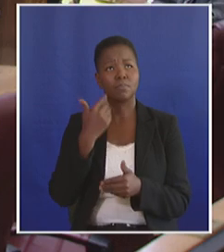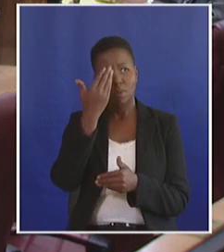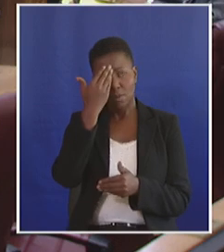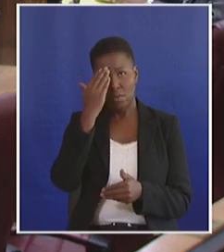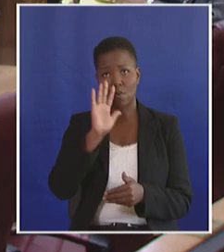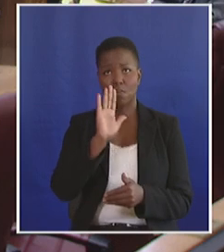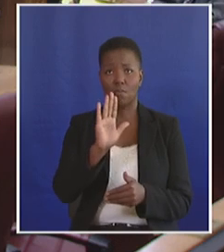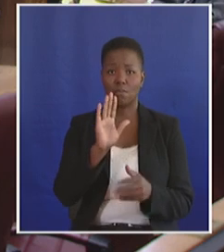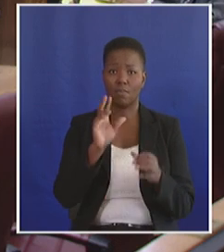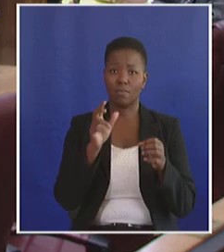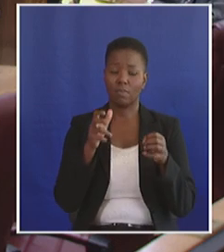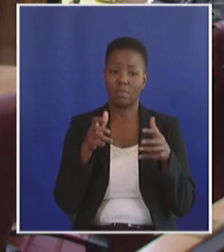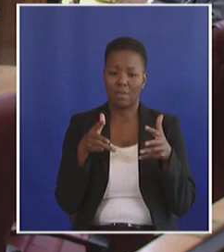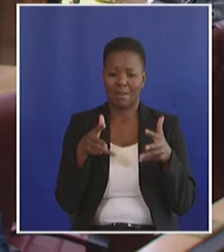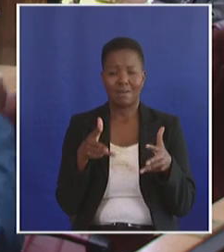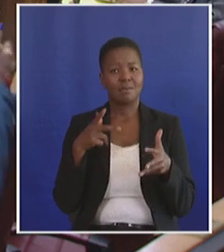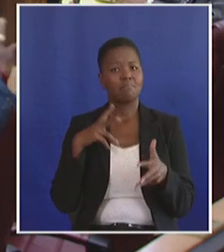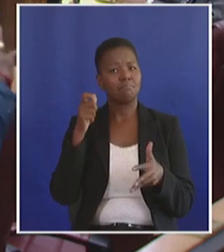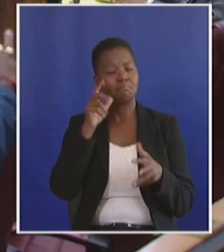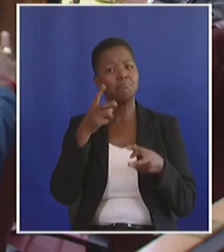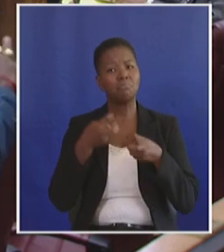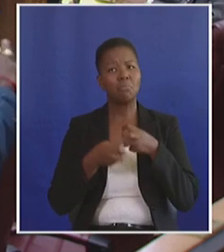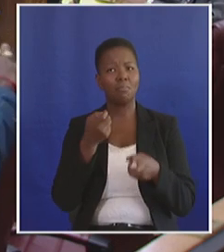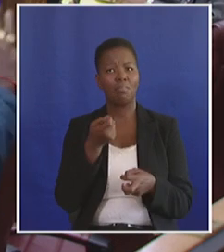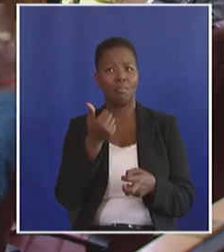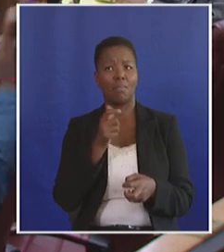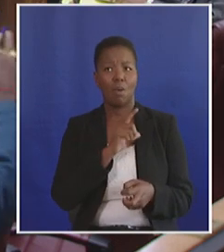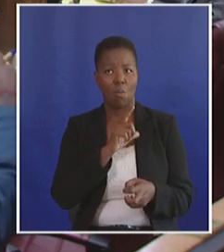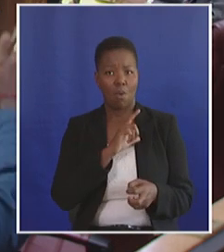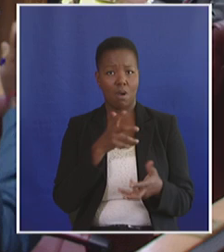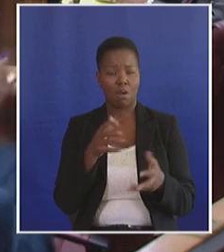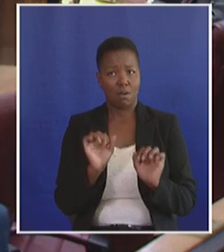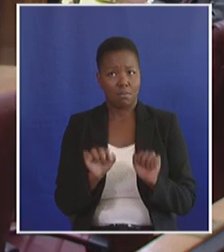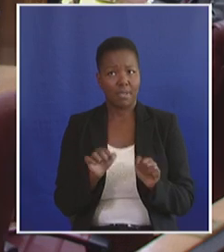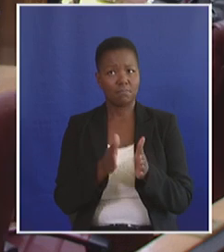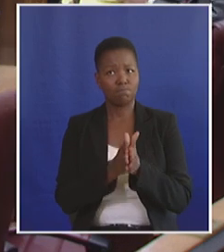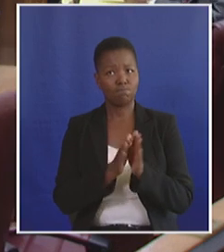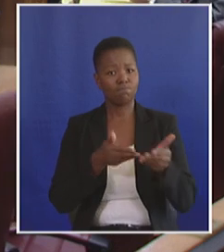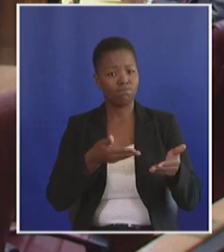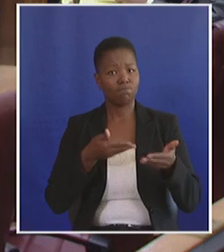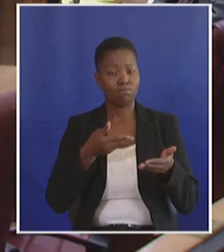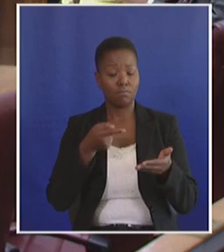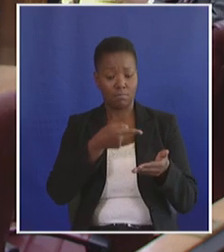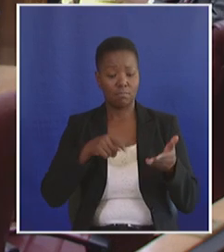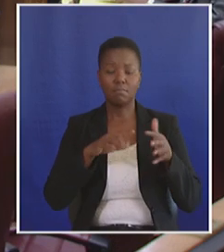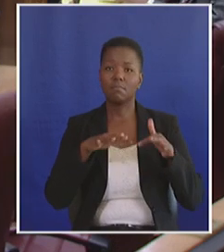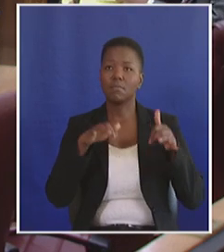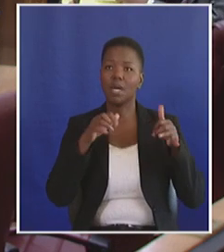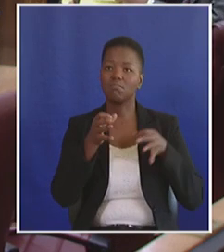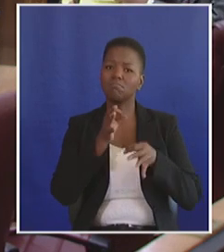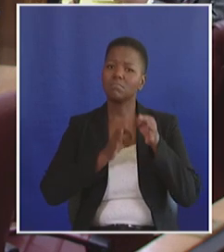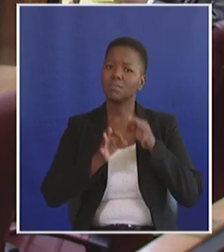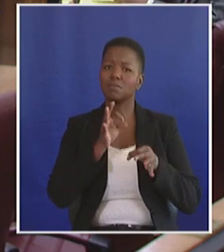regarding to Rodavan, could you share with the House how did